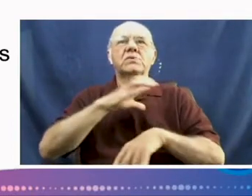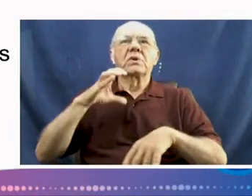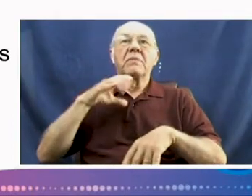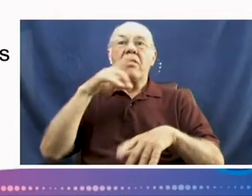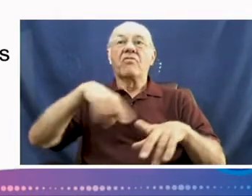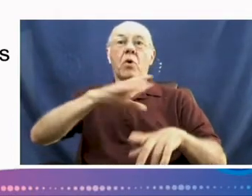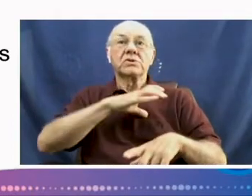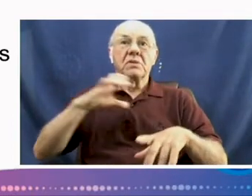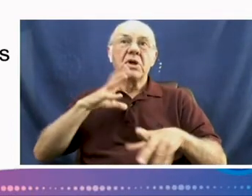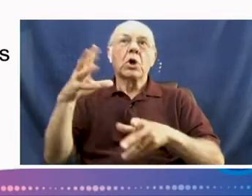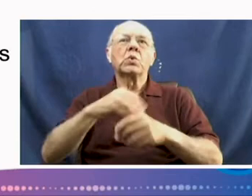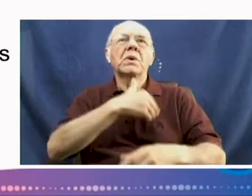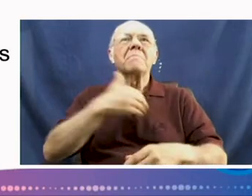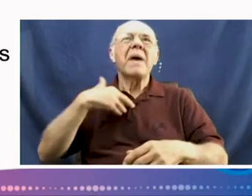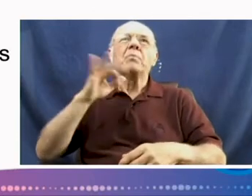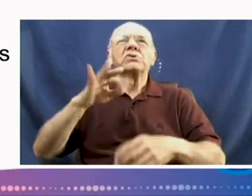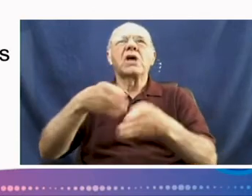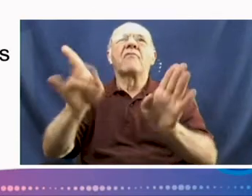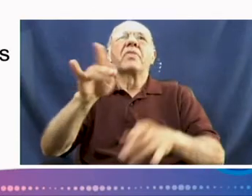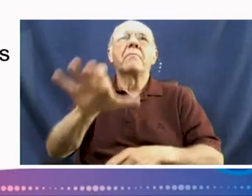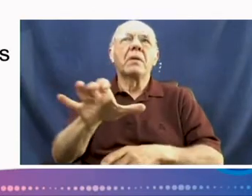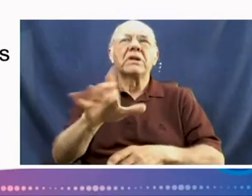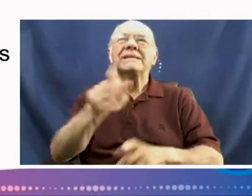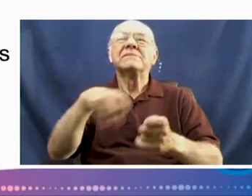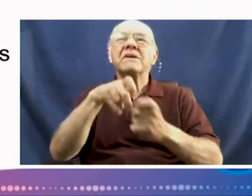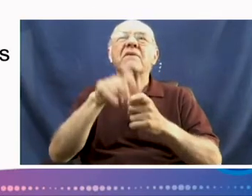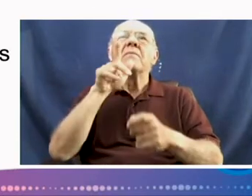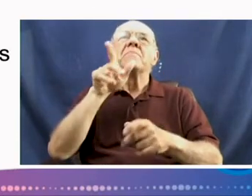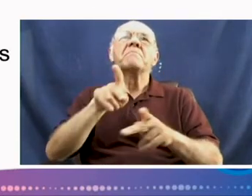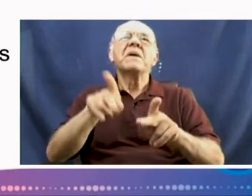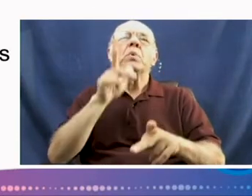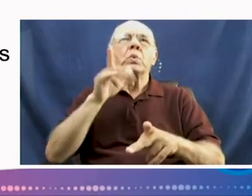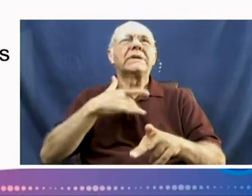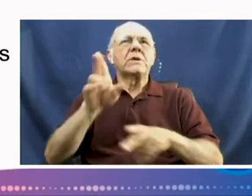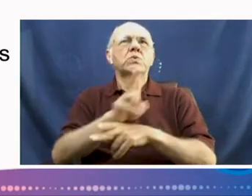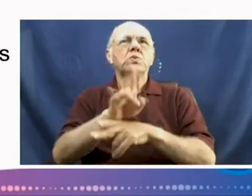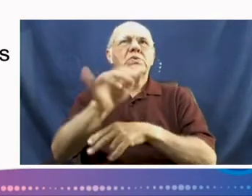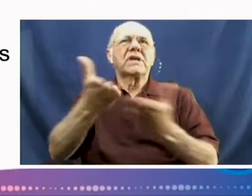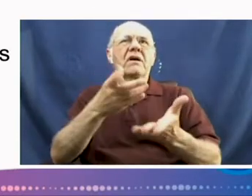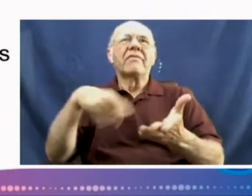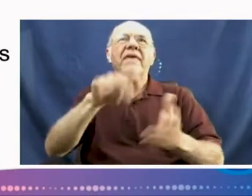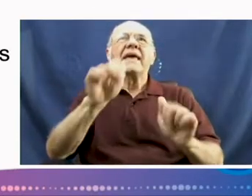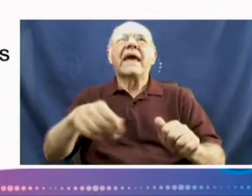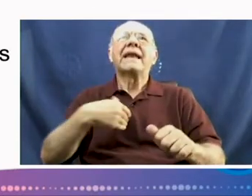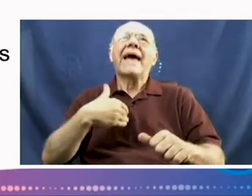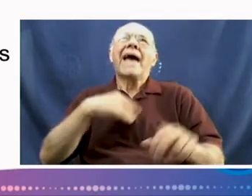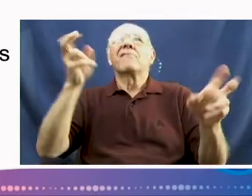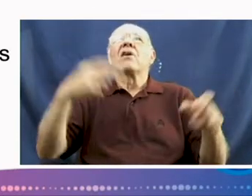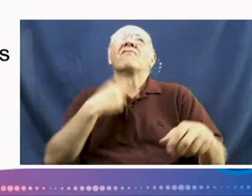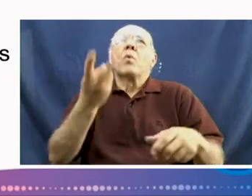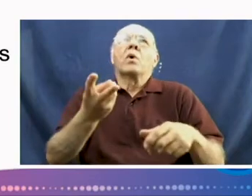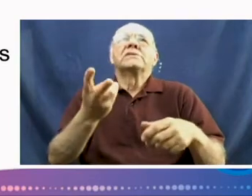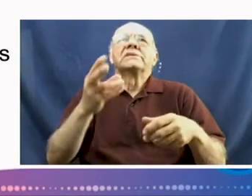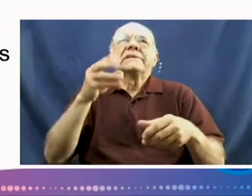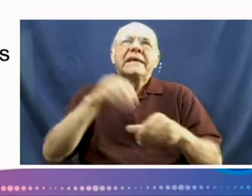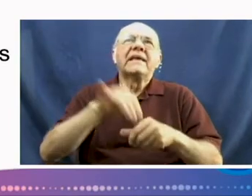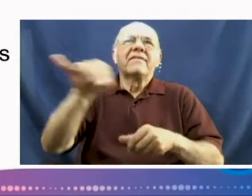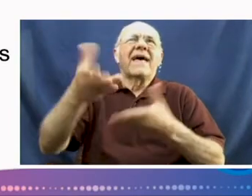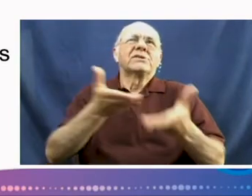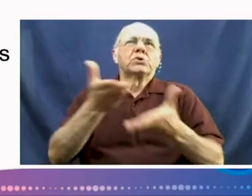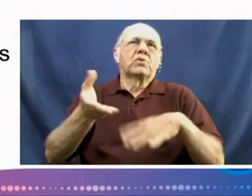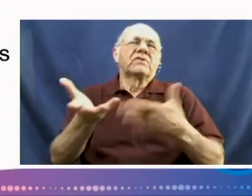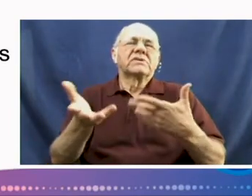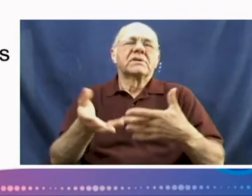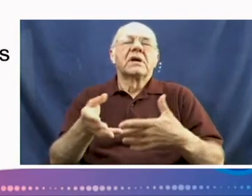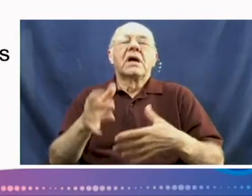of the public, specifically the users of these services, so that they can have a voice in service delivery. In addition to the county